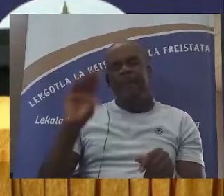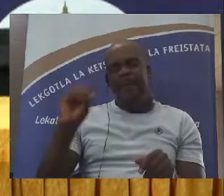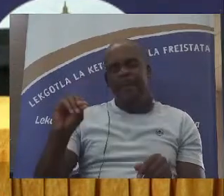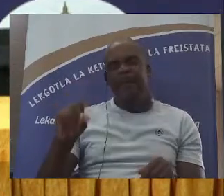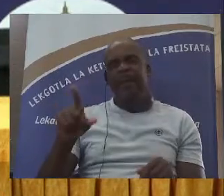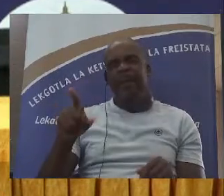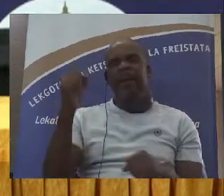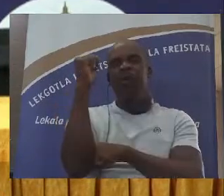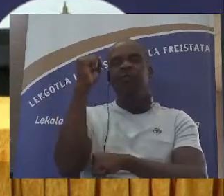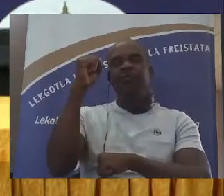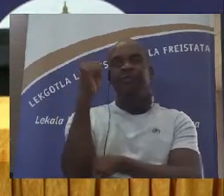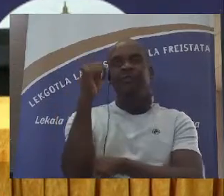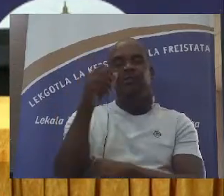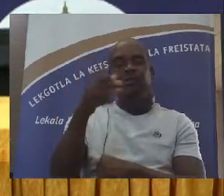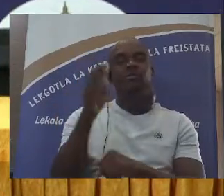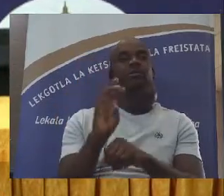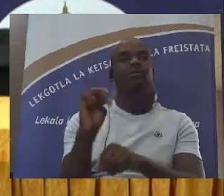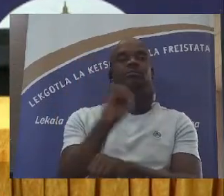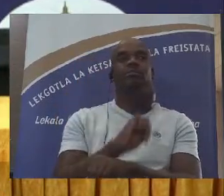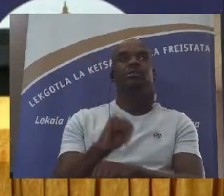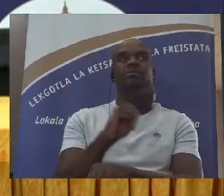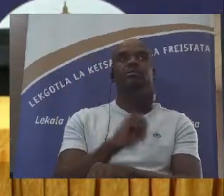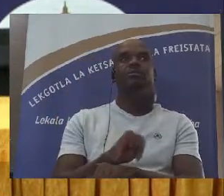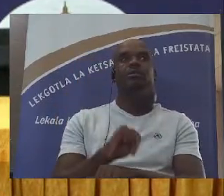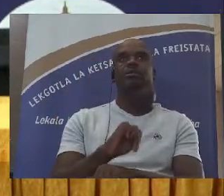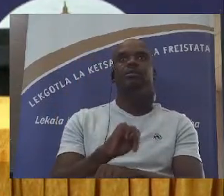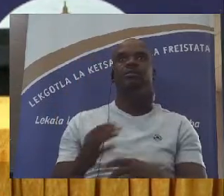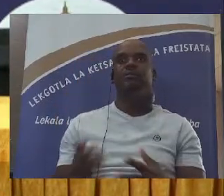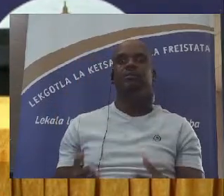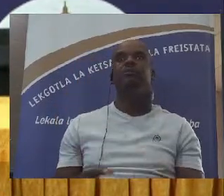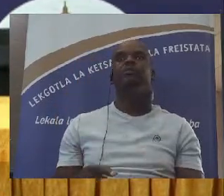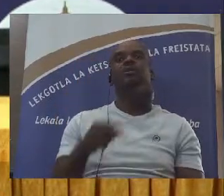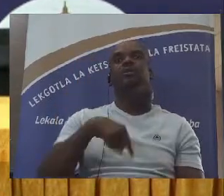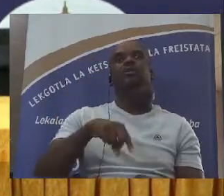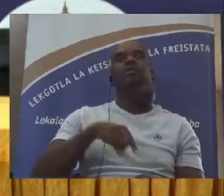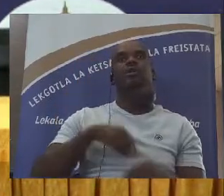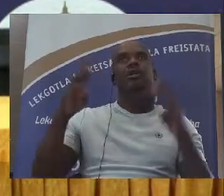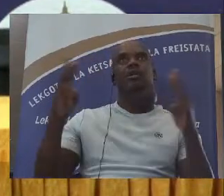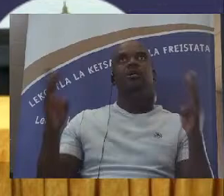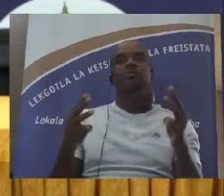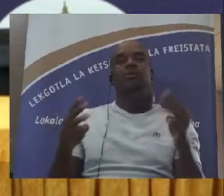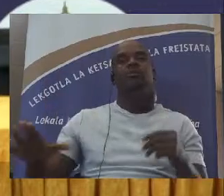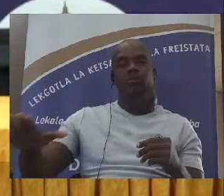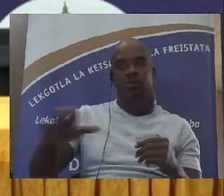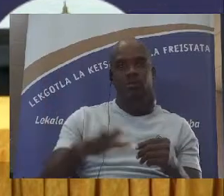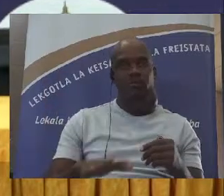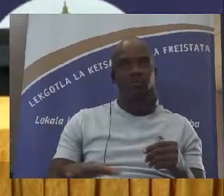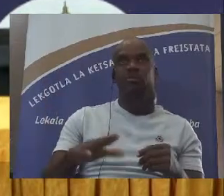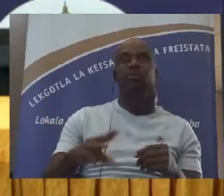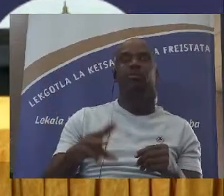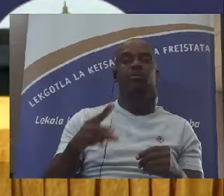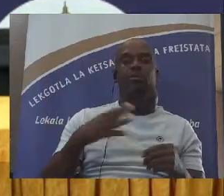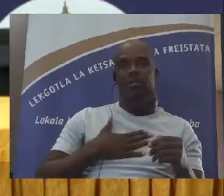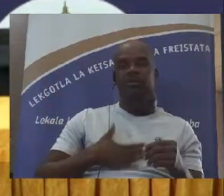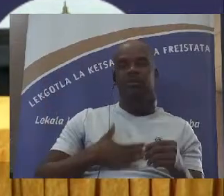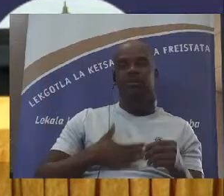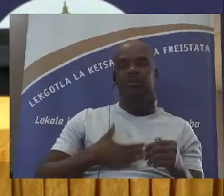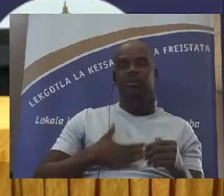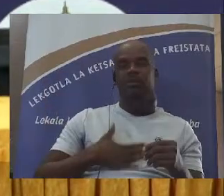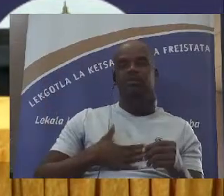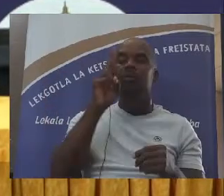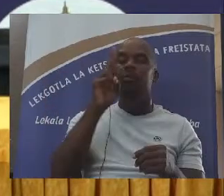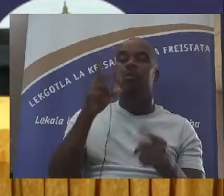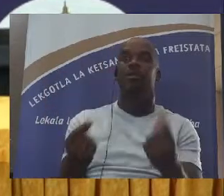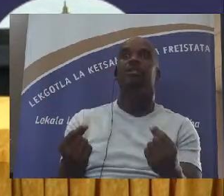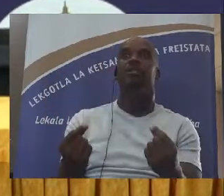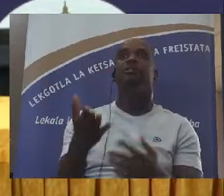And that's what we should strive for as the people of this area. Because that's what we want to see happening. We have been, maybe that's